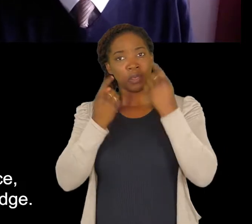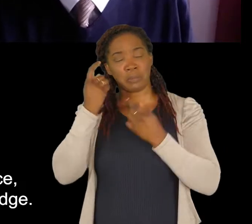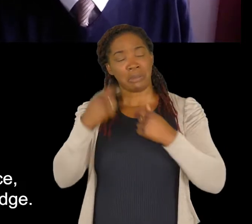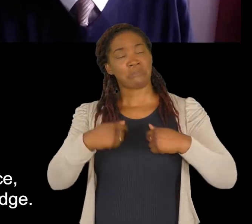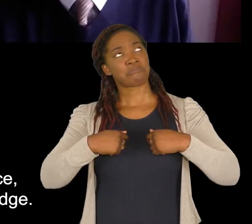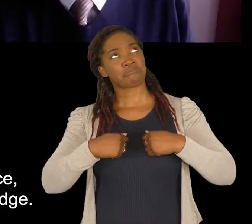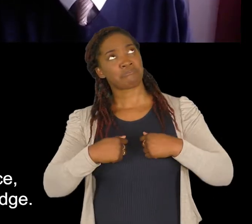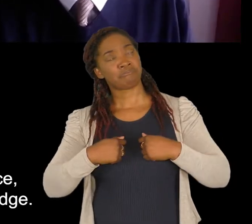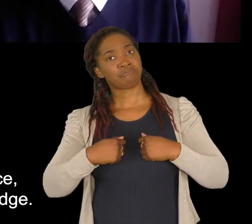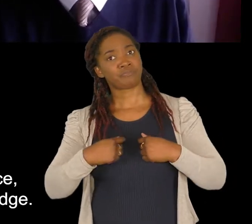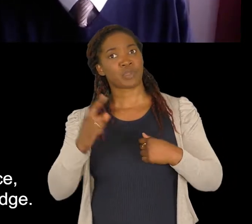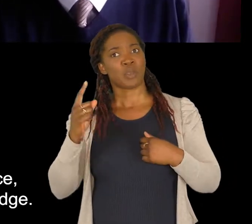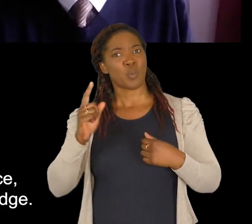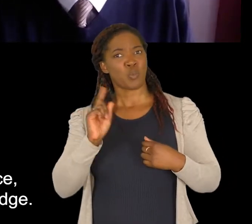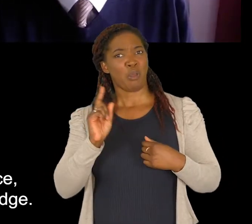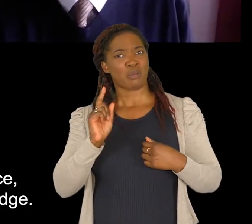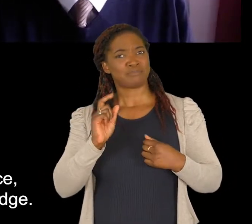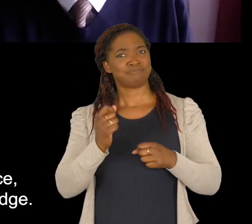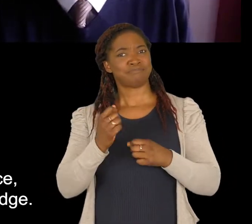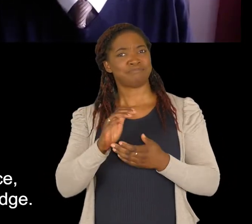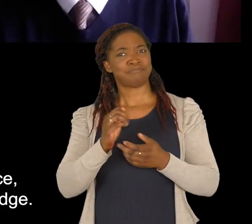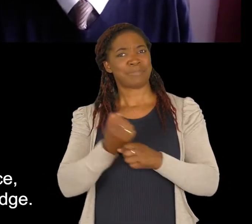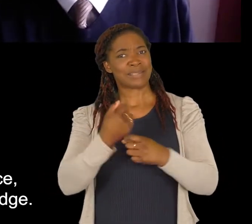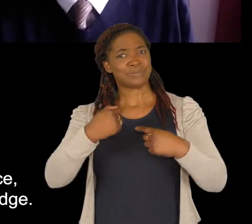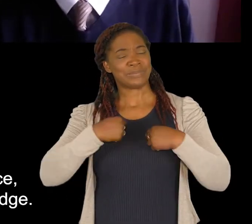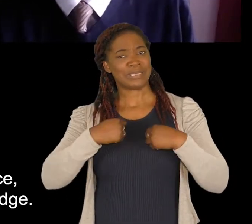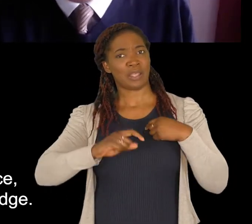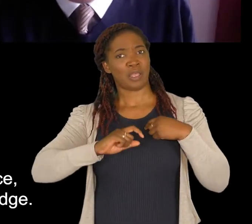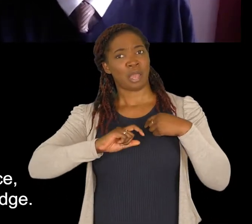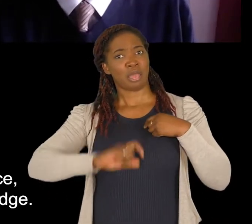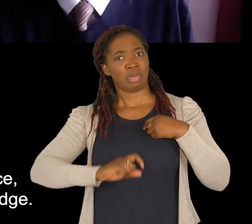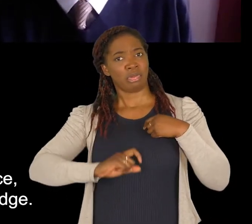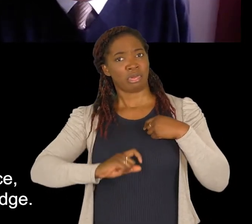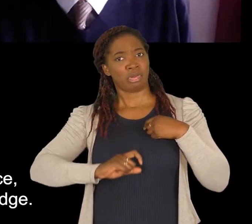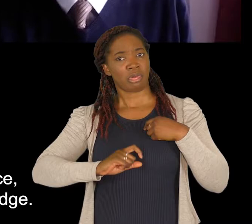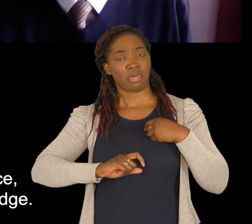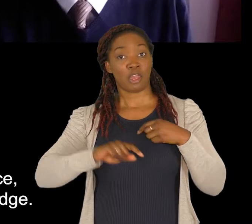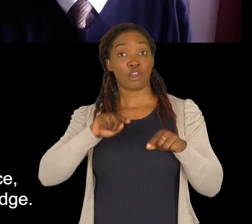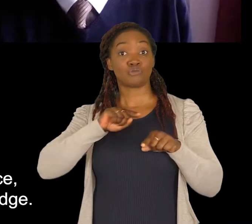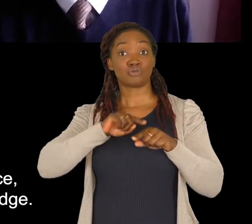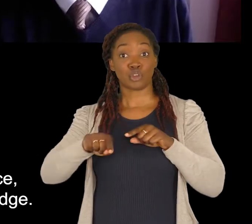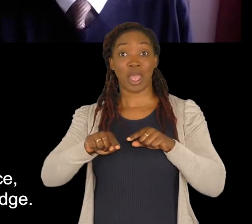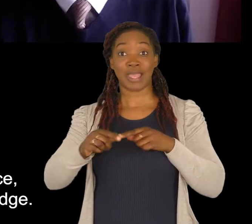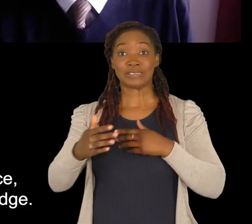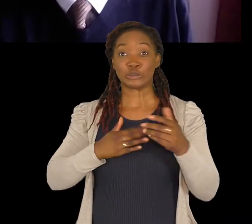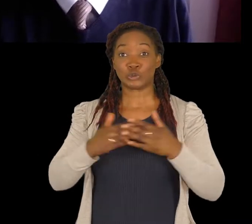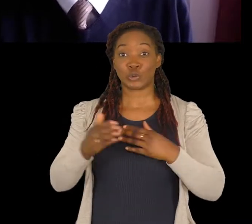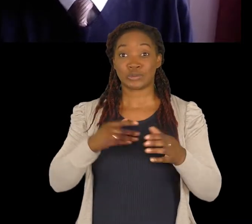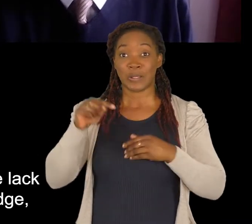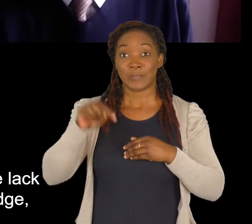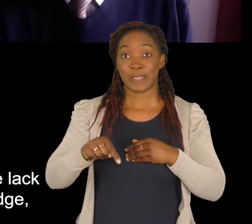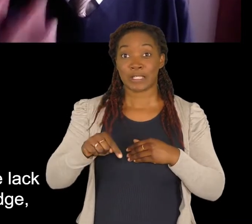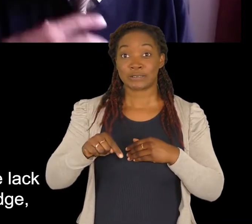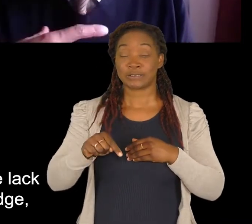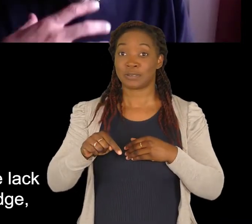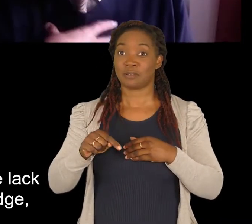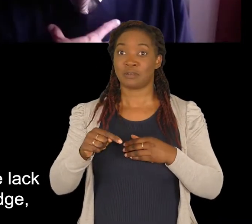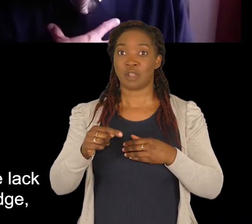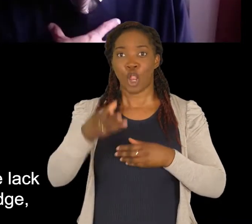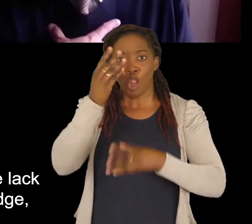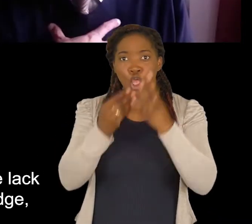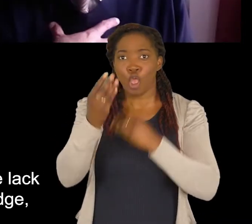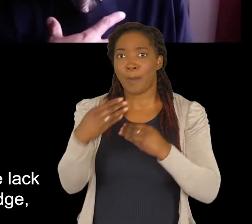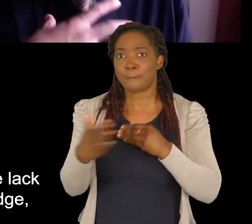that's giving you that lack of confidence, okay? And try and plug that hole with knowledge. When I think